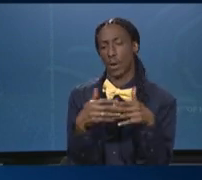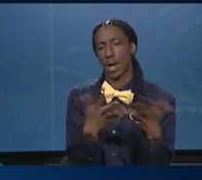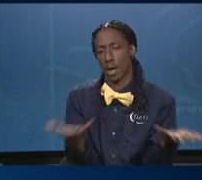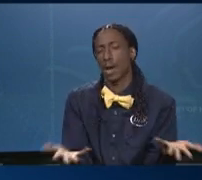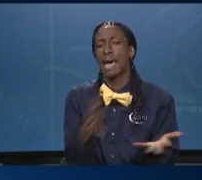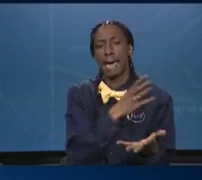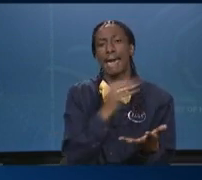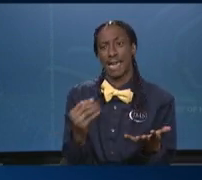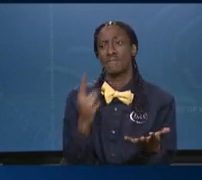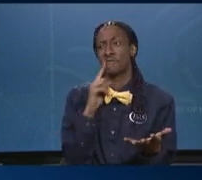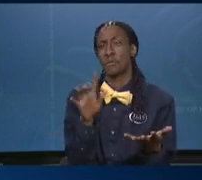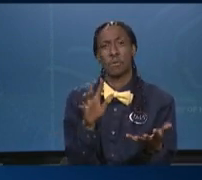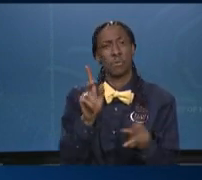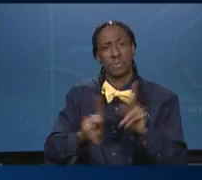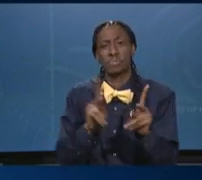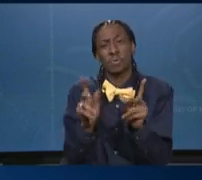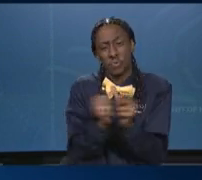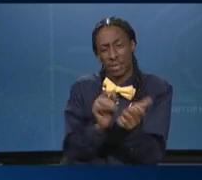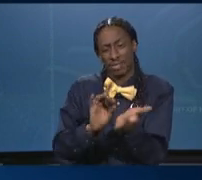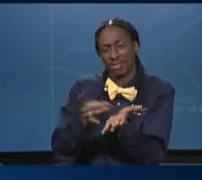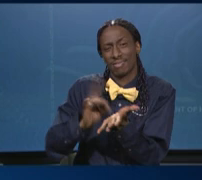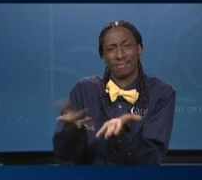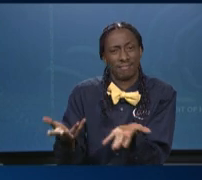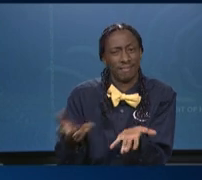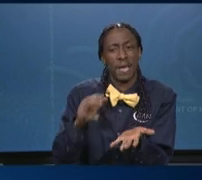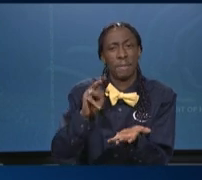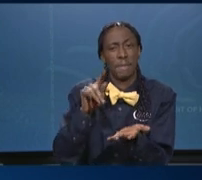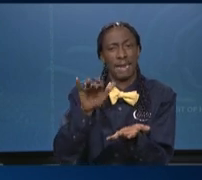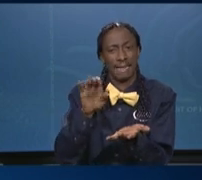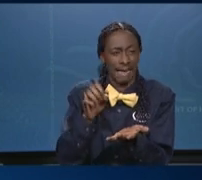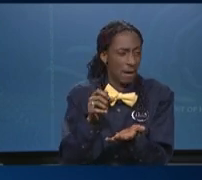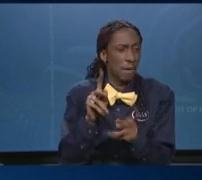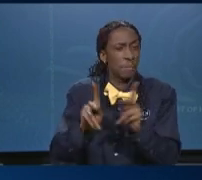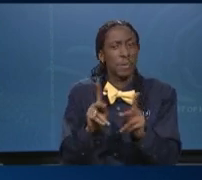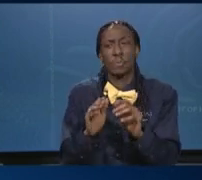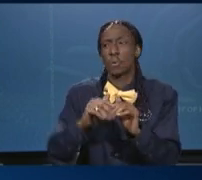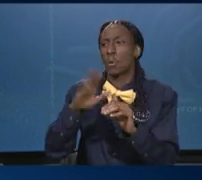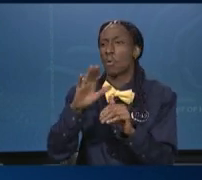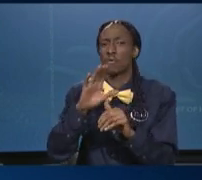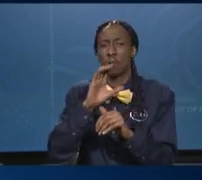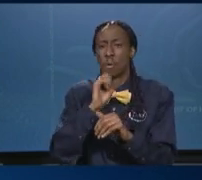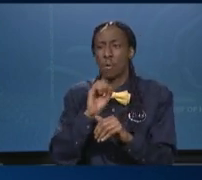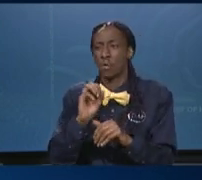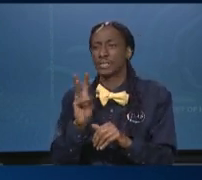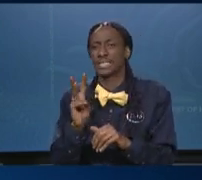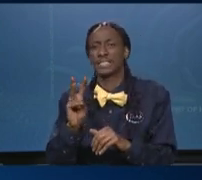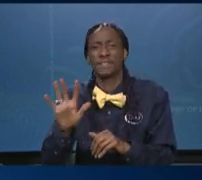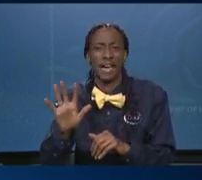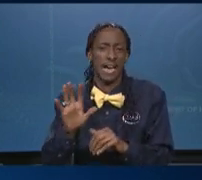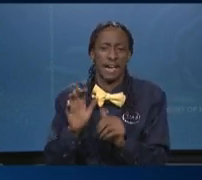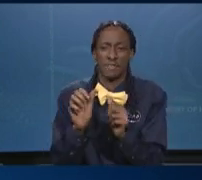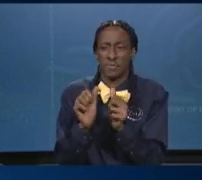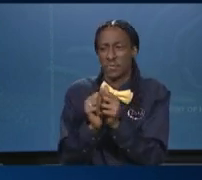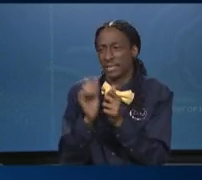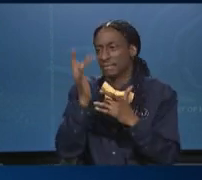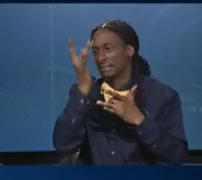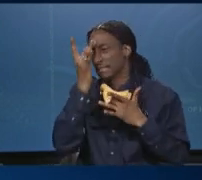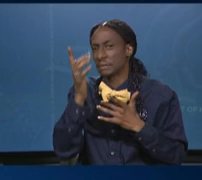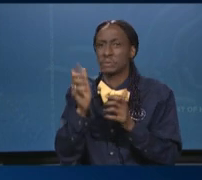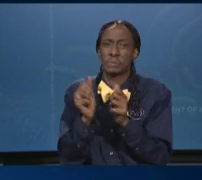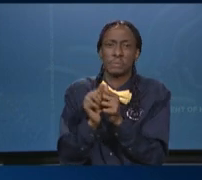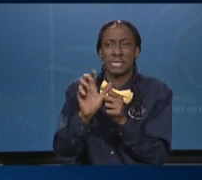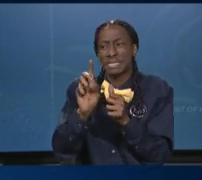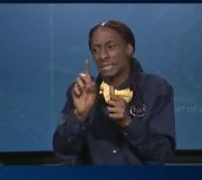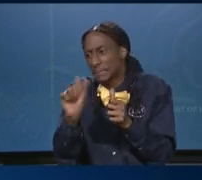and for people with Medicare, people over 65 with end-stage renal disease, with disability, who really rely